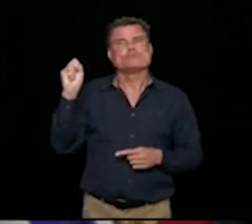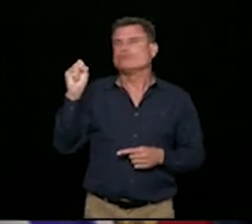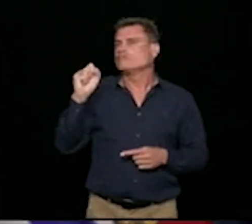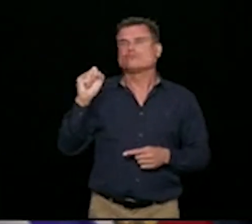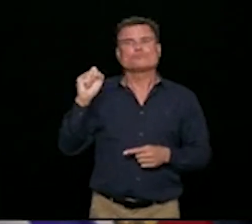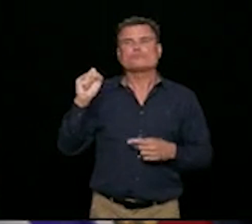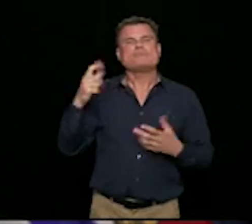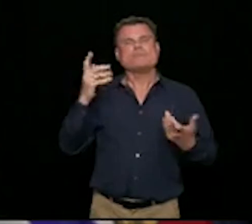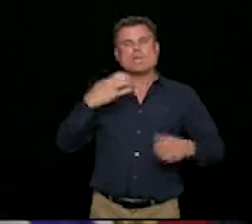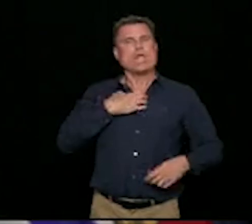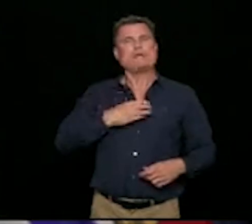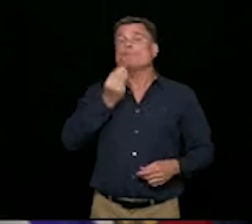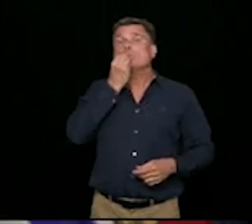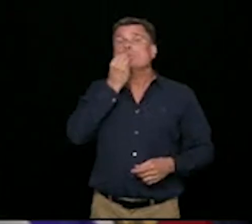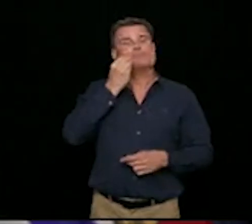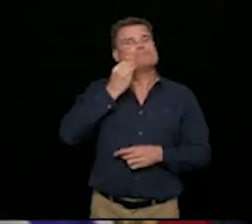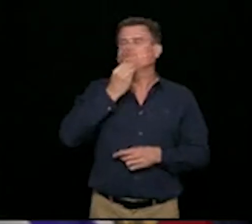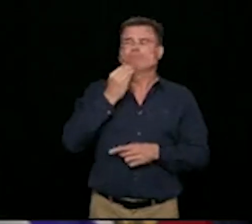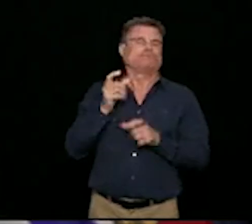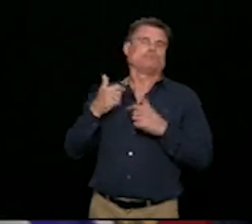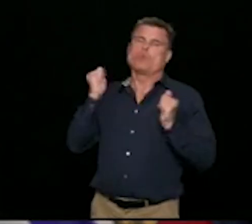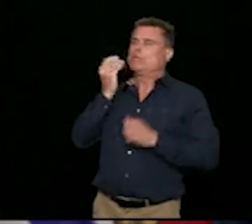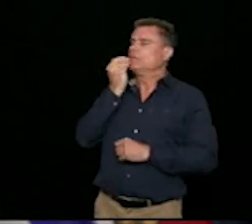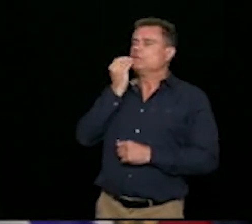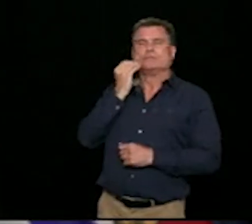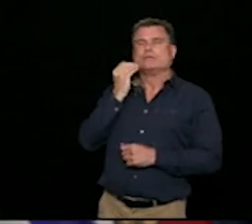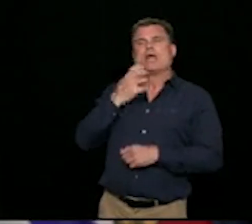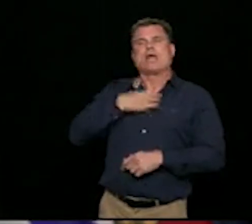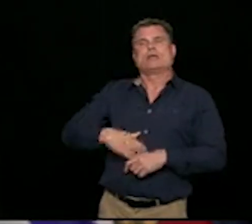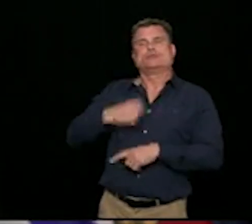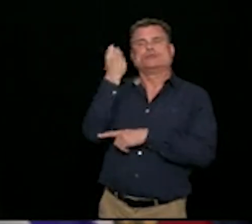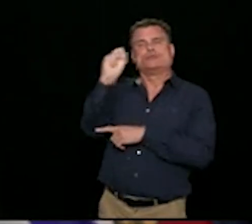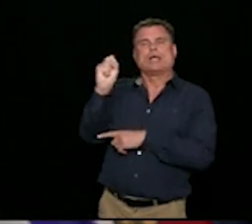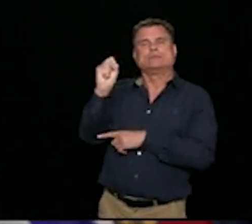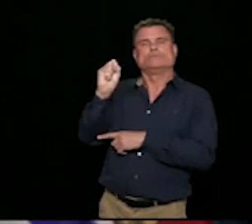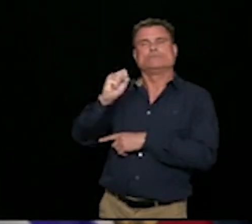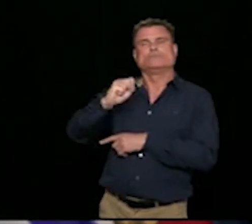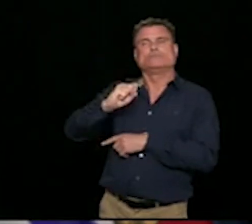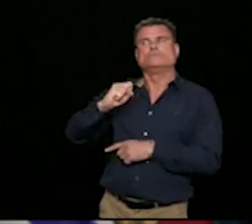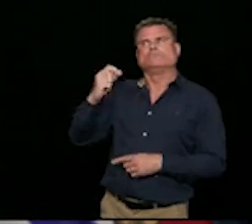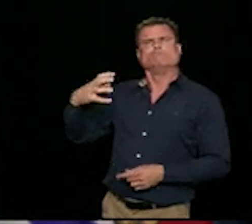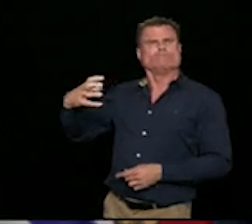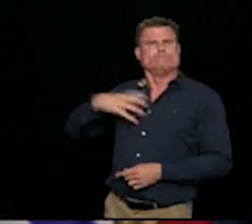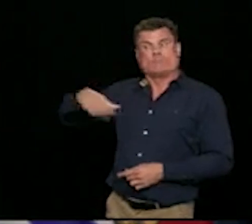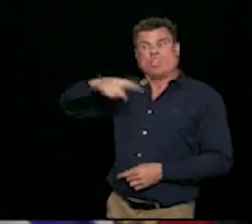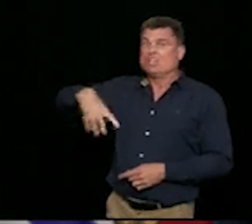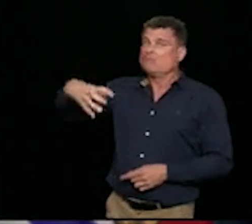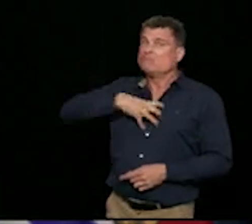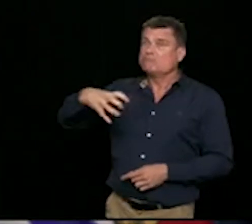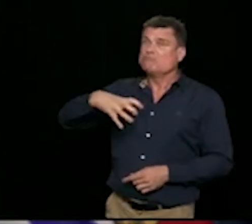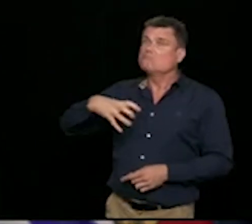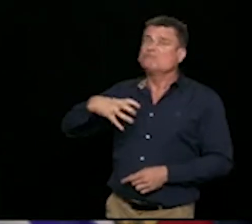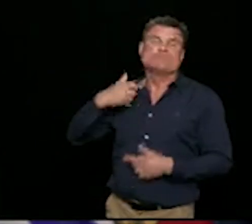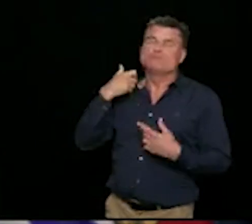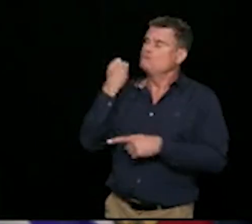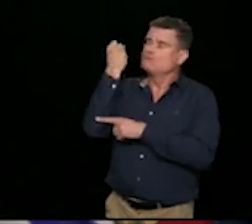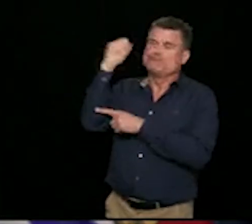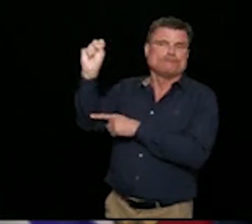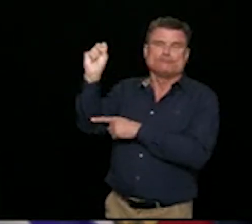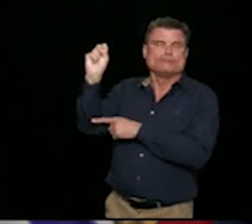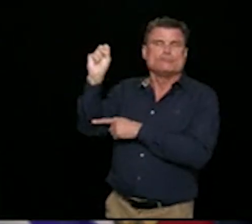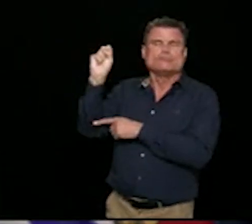your ministry to extend their recall rights for hotel workers to, up to 2